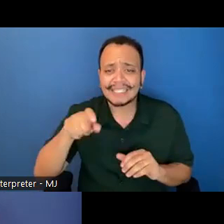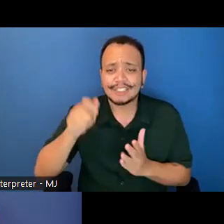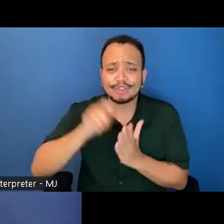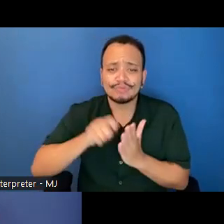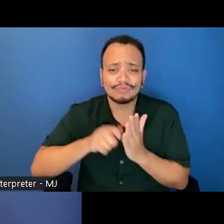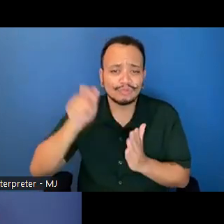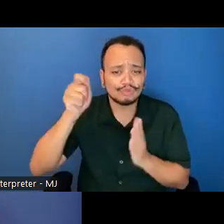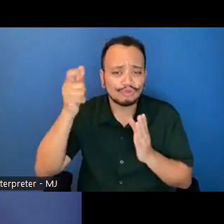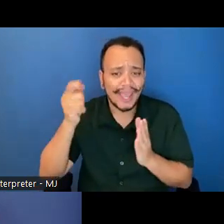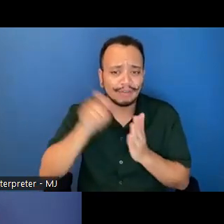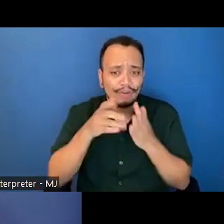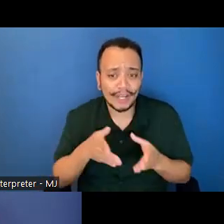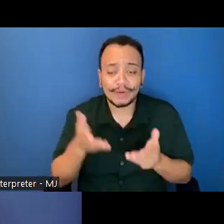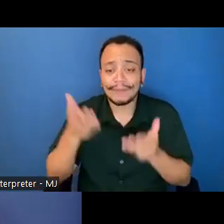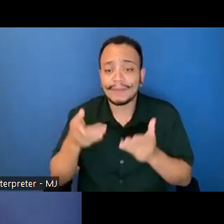church or